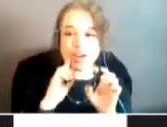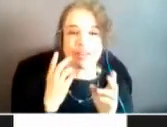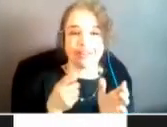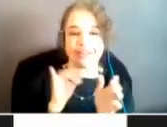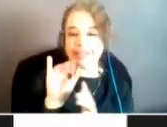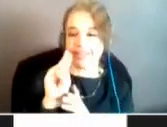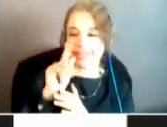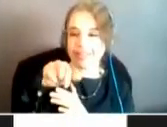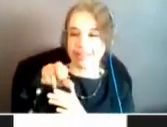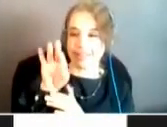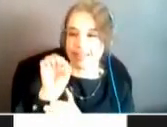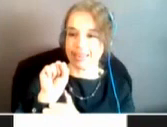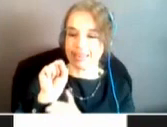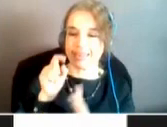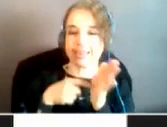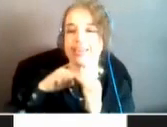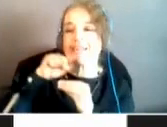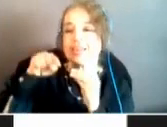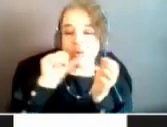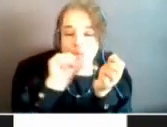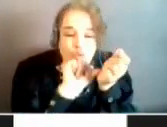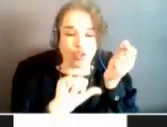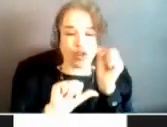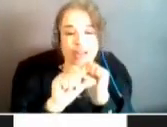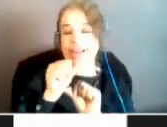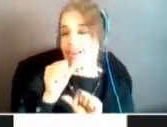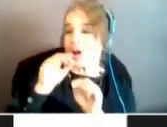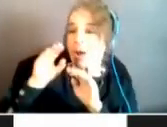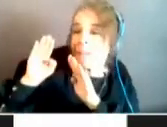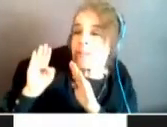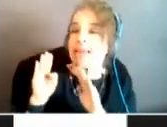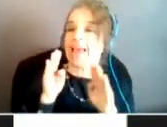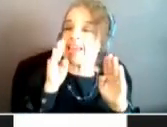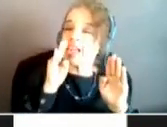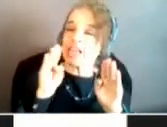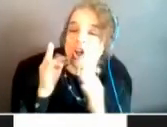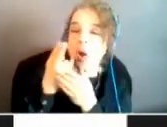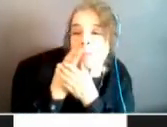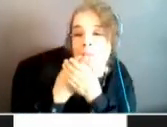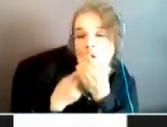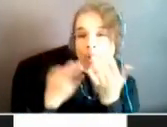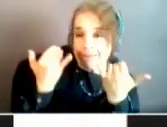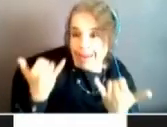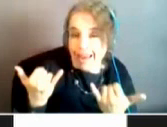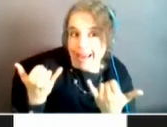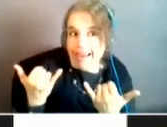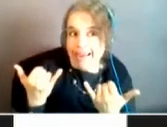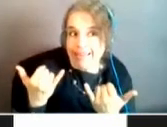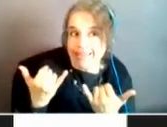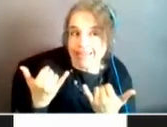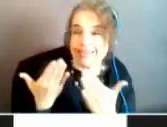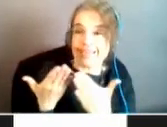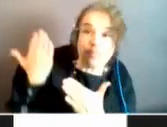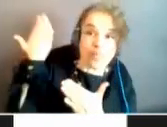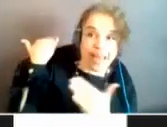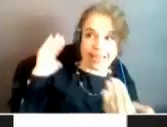inquire explicitly about suicide ideation and behavior, both past and present. You know, we want to